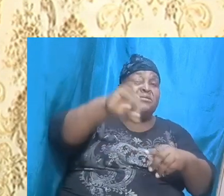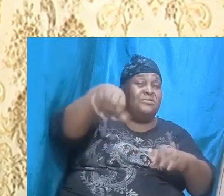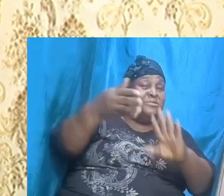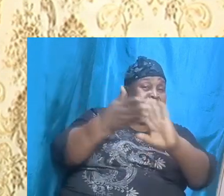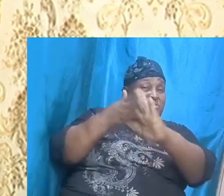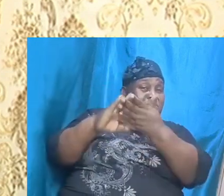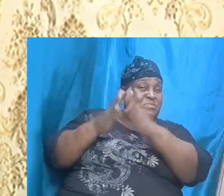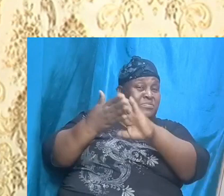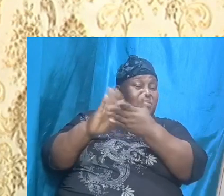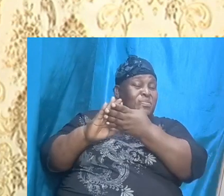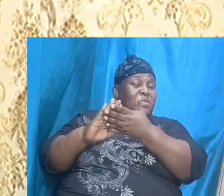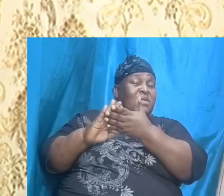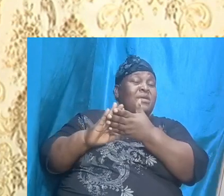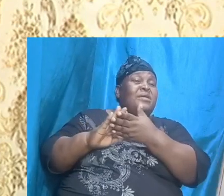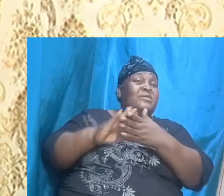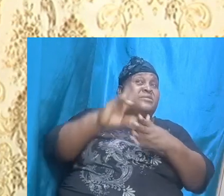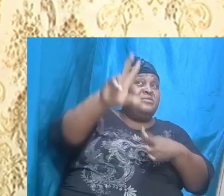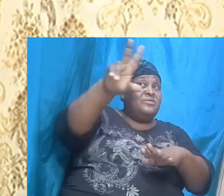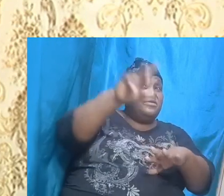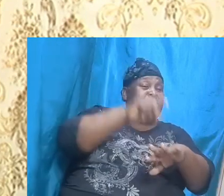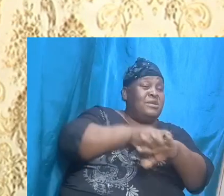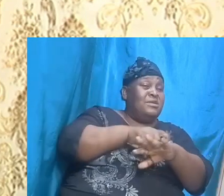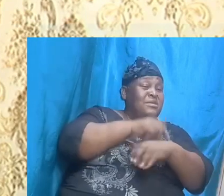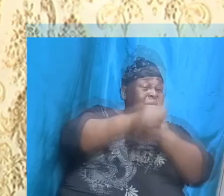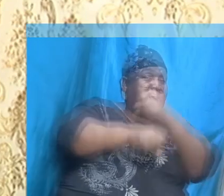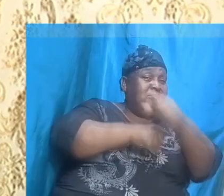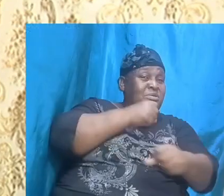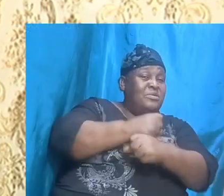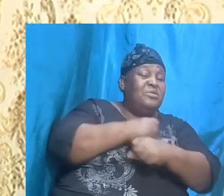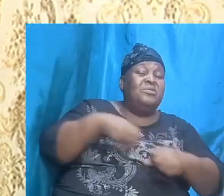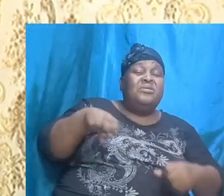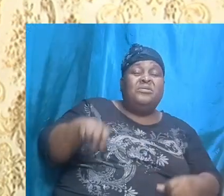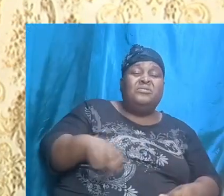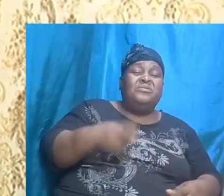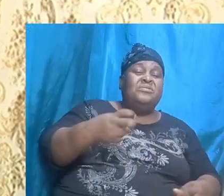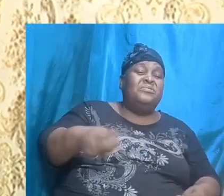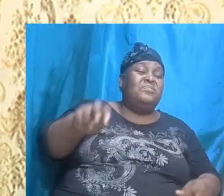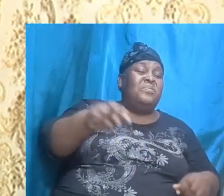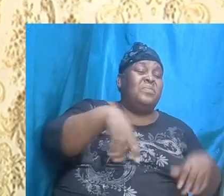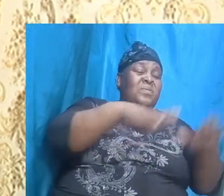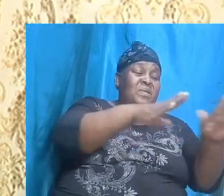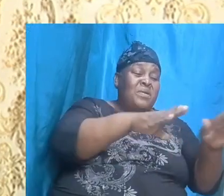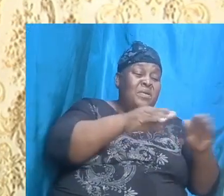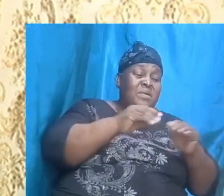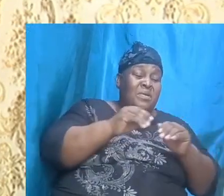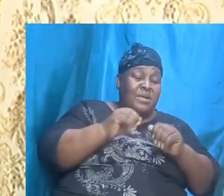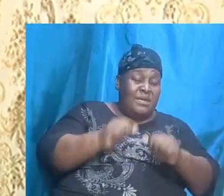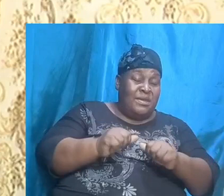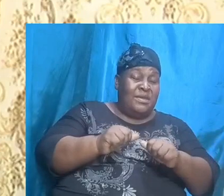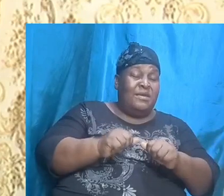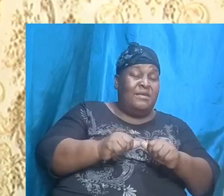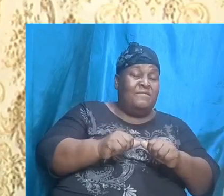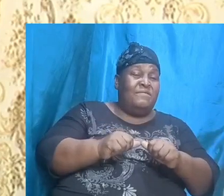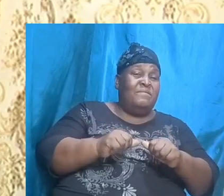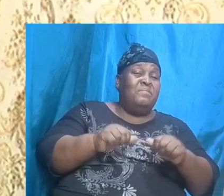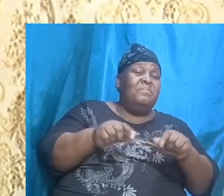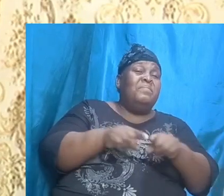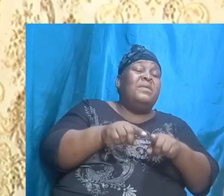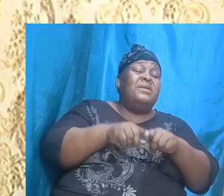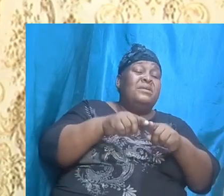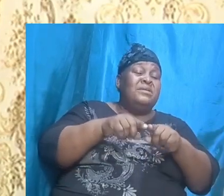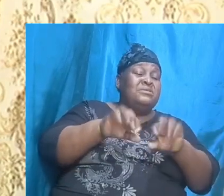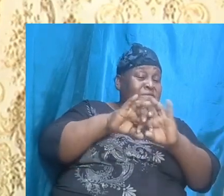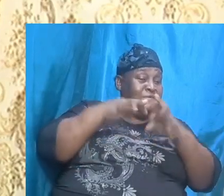So 3 times a year, they would travel and they would enter, they would leave the synagogues, and as a team and as a